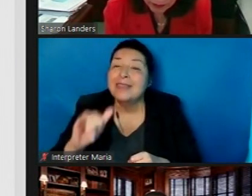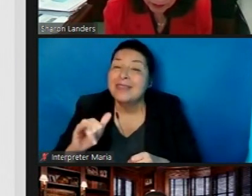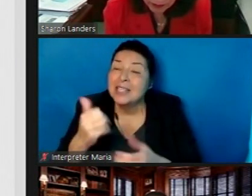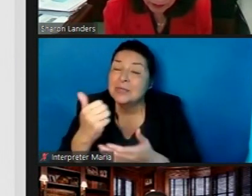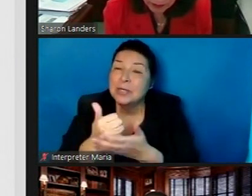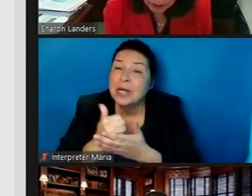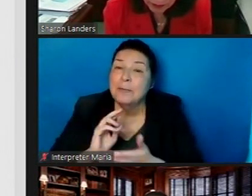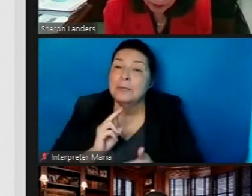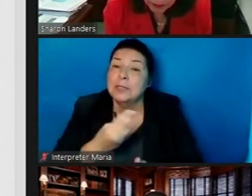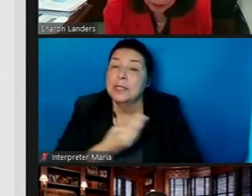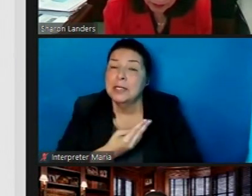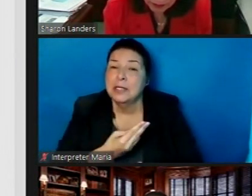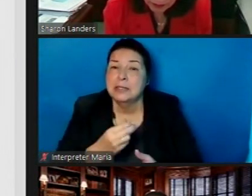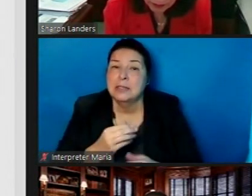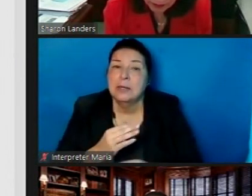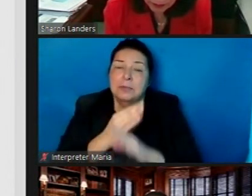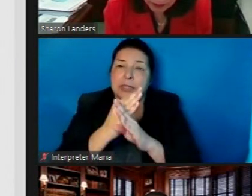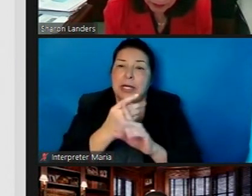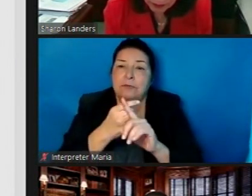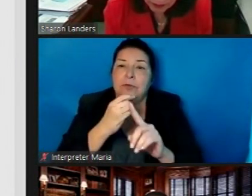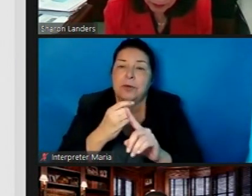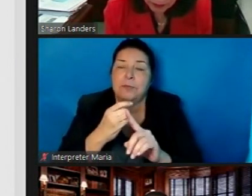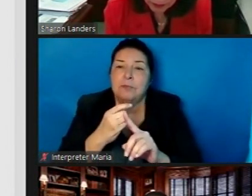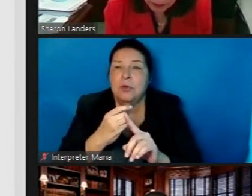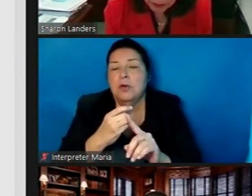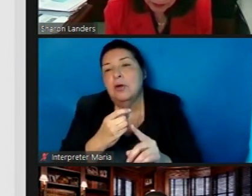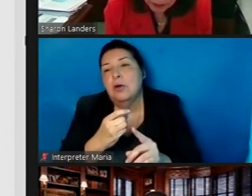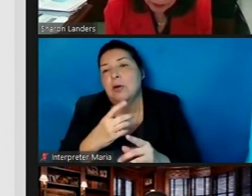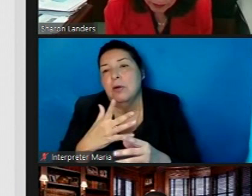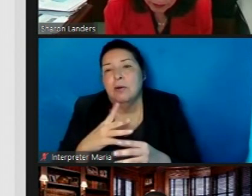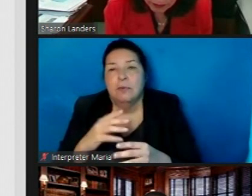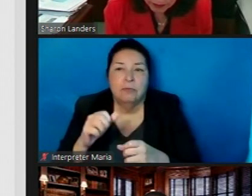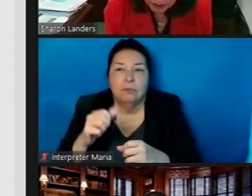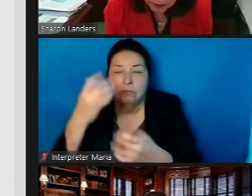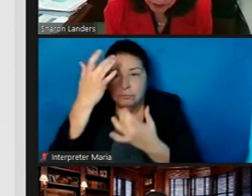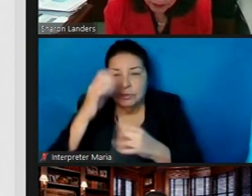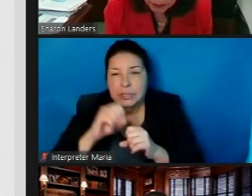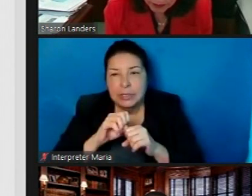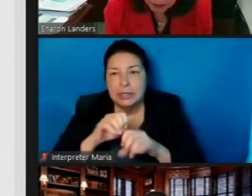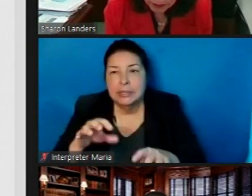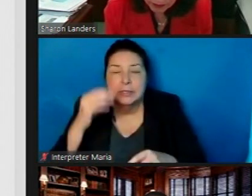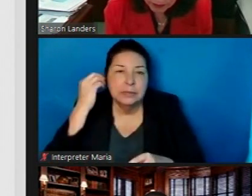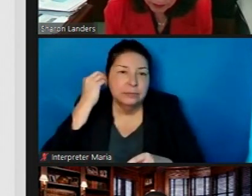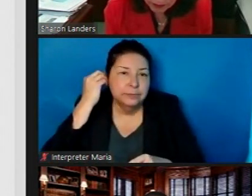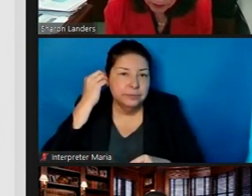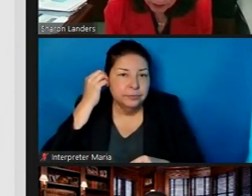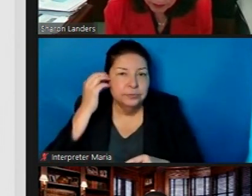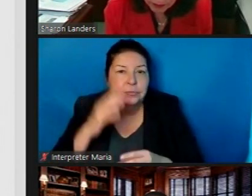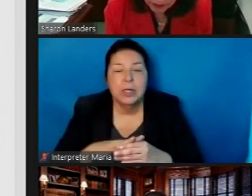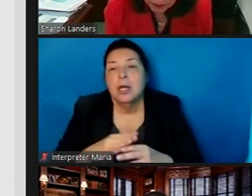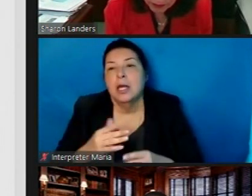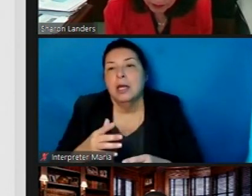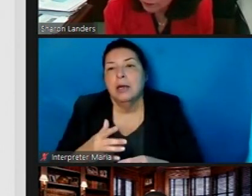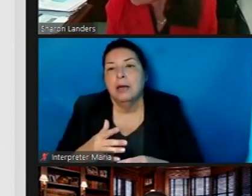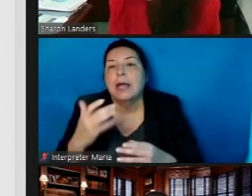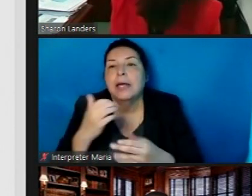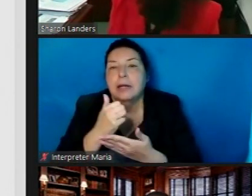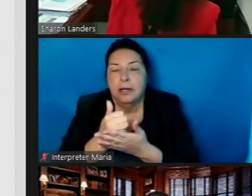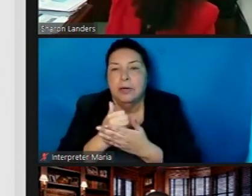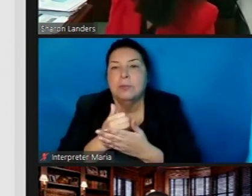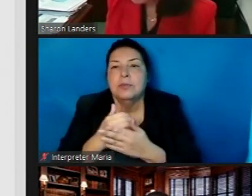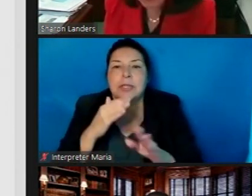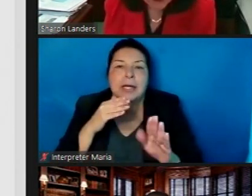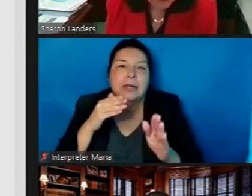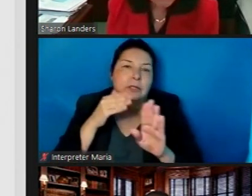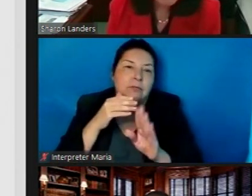us fight off infections. It's the antibodies, the memory of our body against those infections that help us mount a response to make